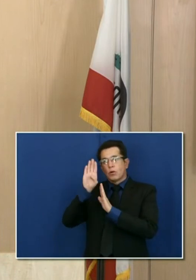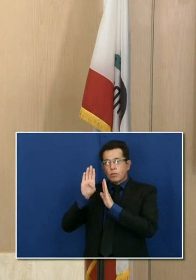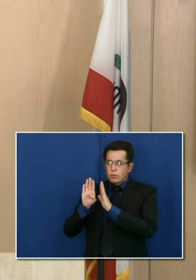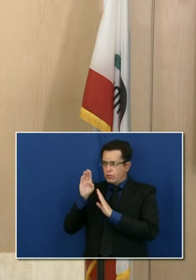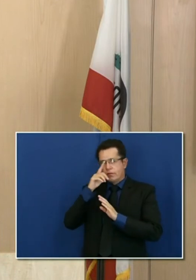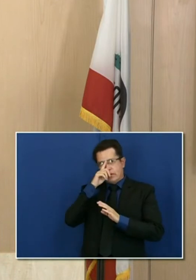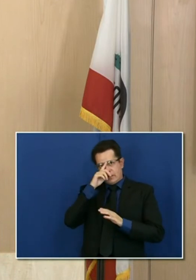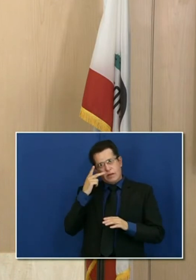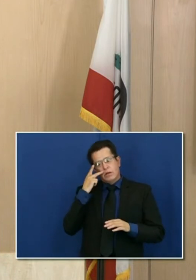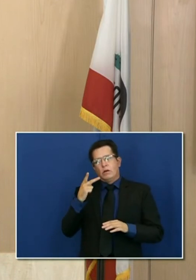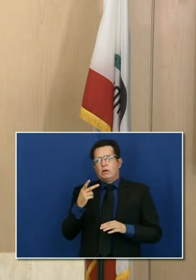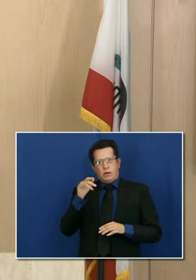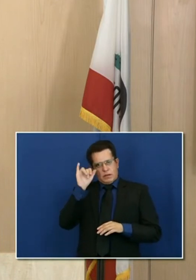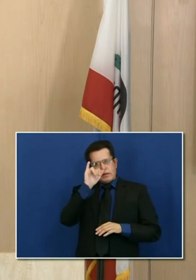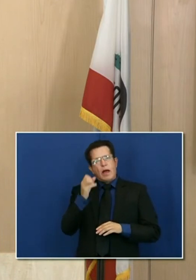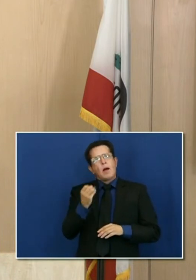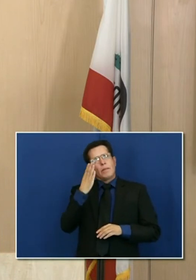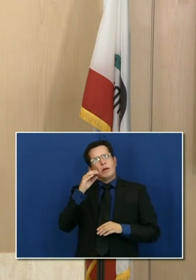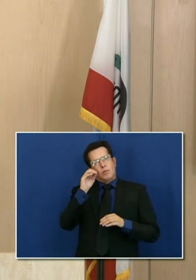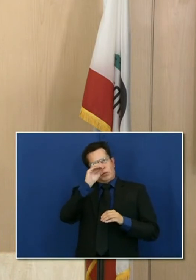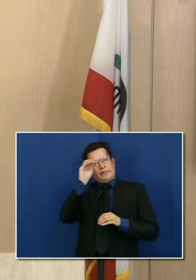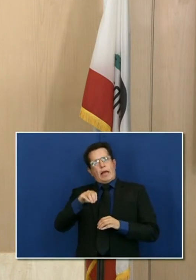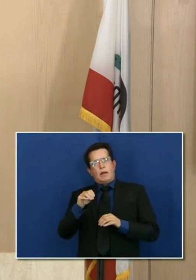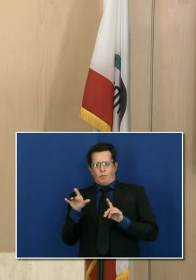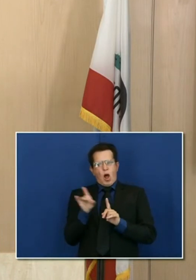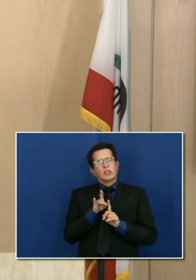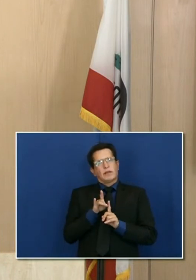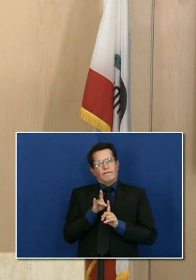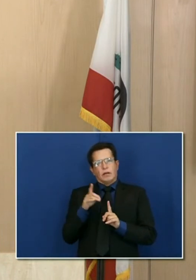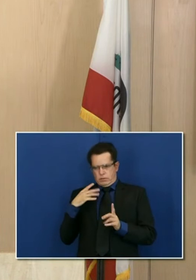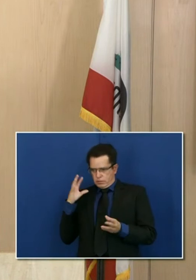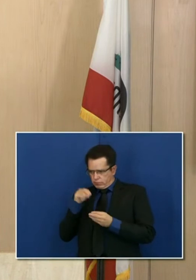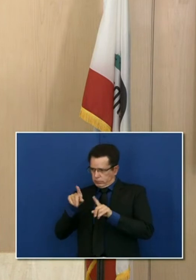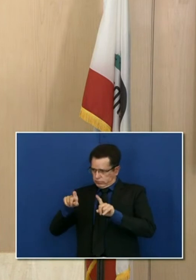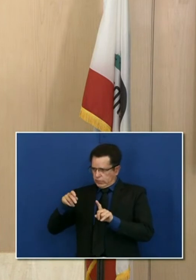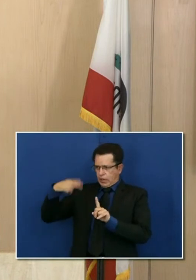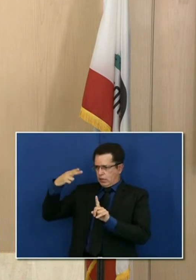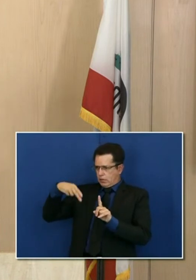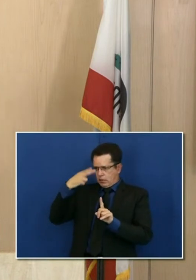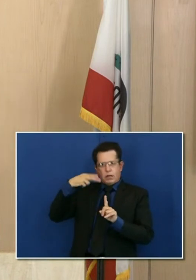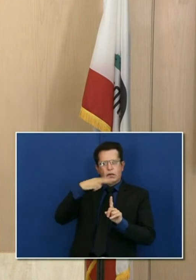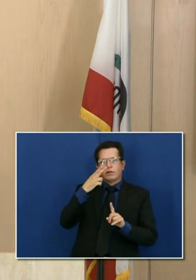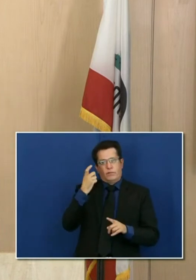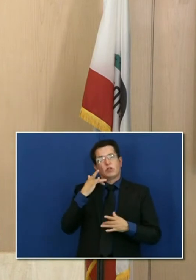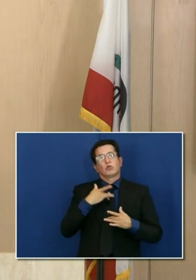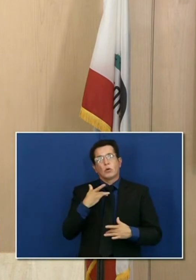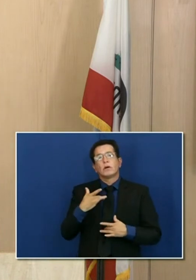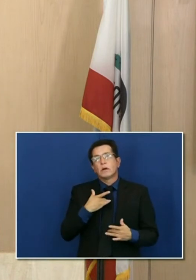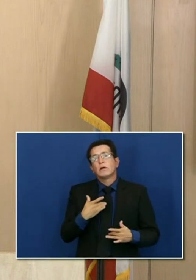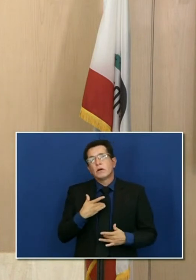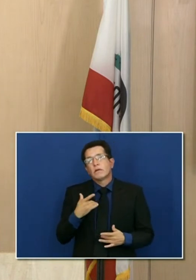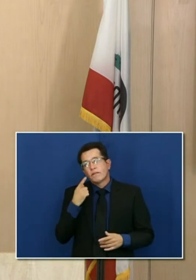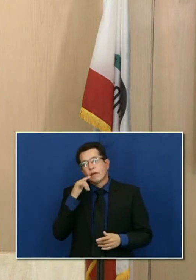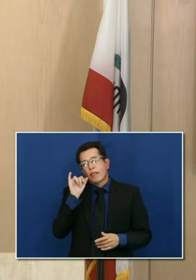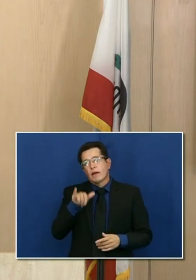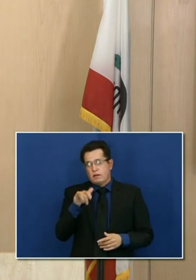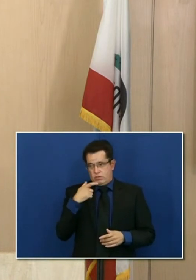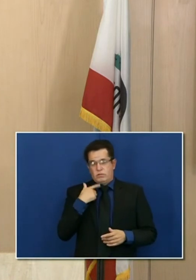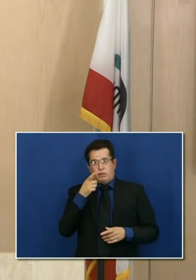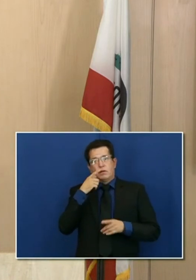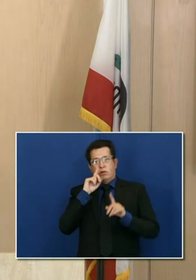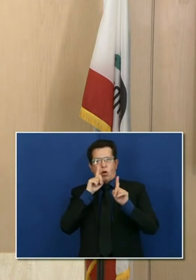also an increase in the percentage of positive, is what gives us concern. We've talked since the very beginning of this about the